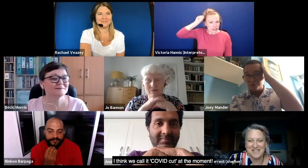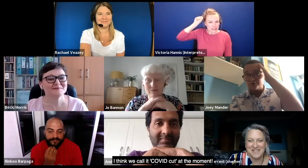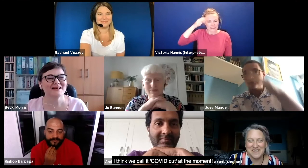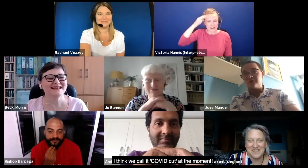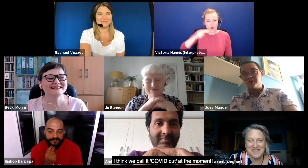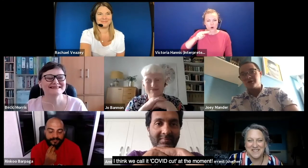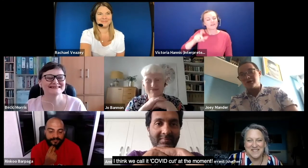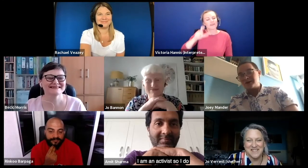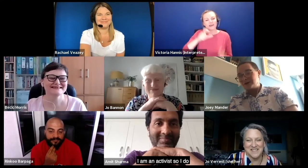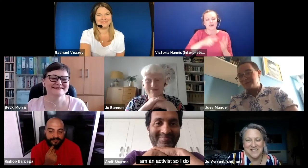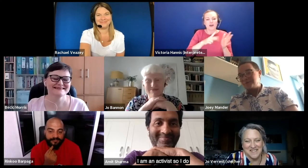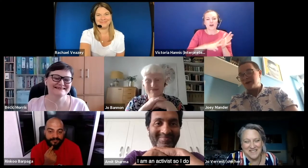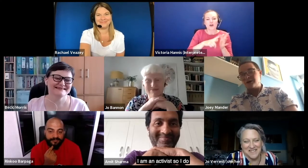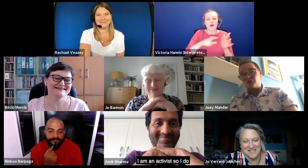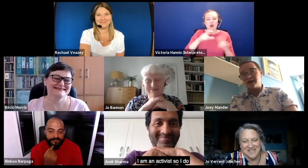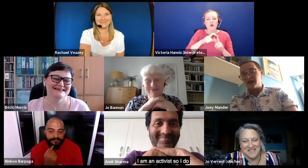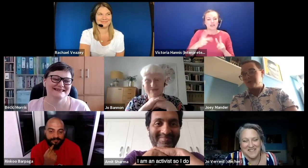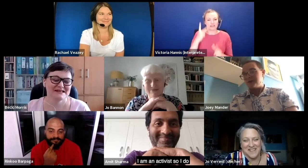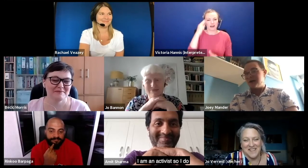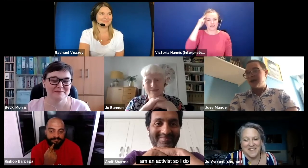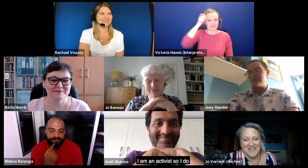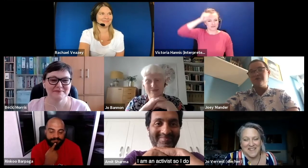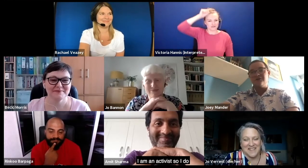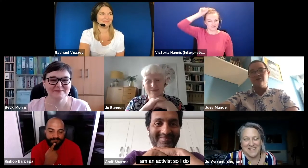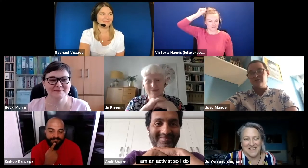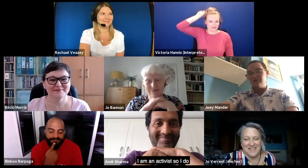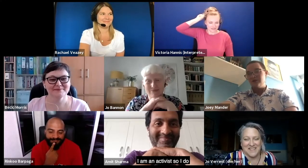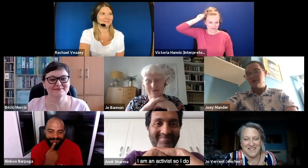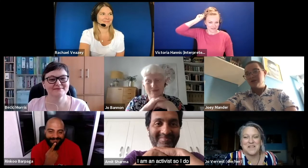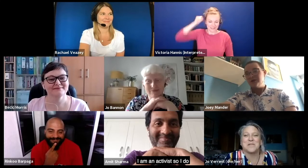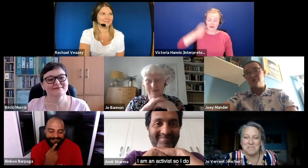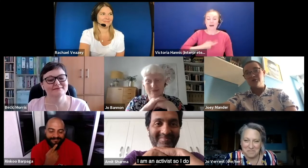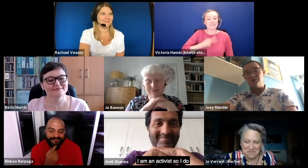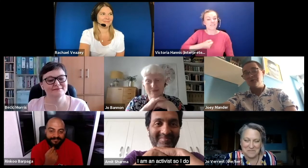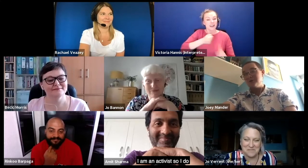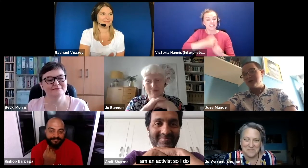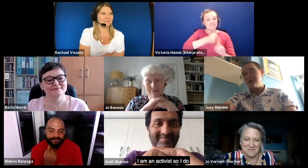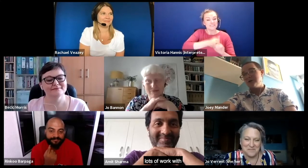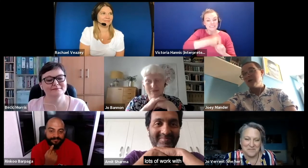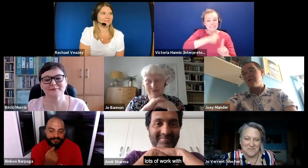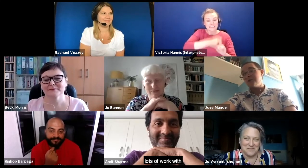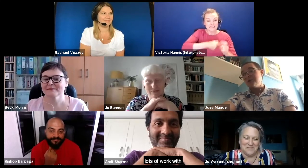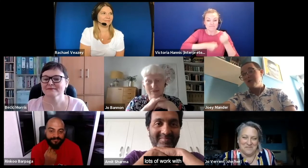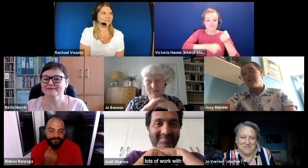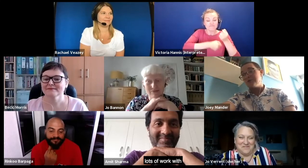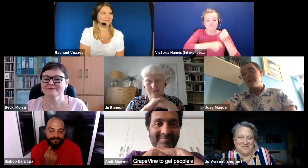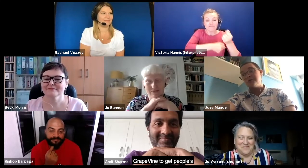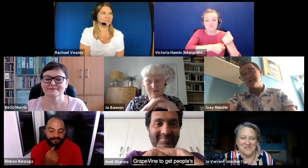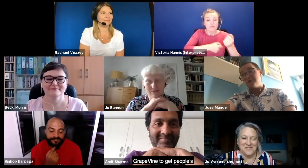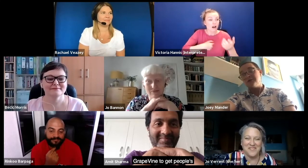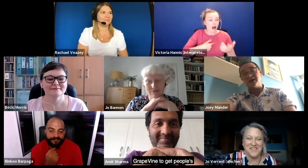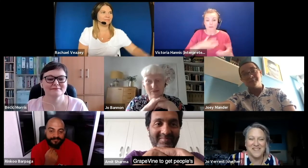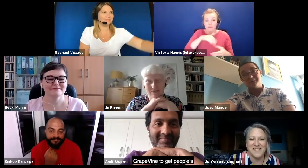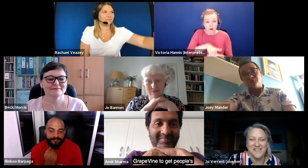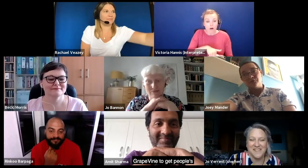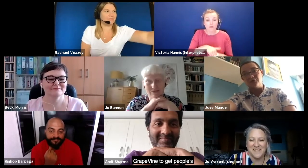the moment. And I am an activist. So I do lots of work with